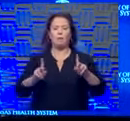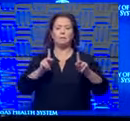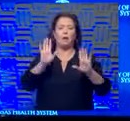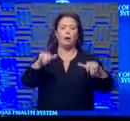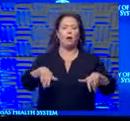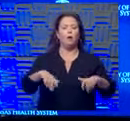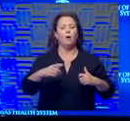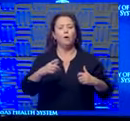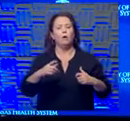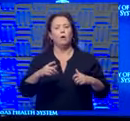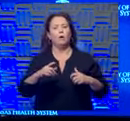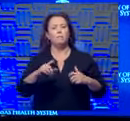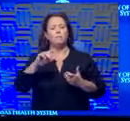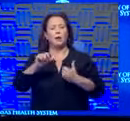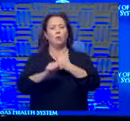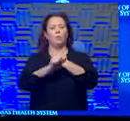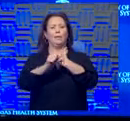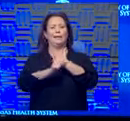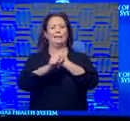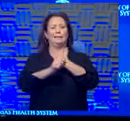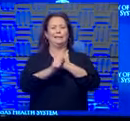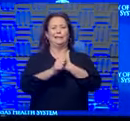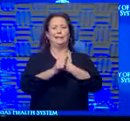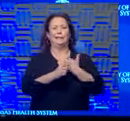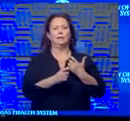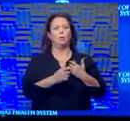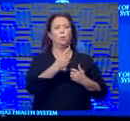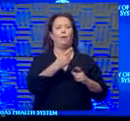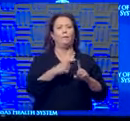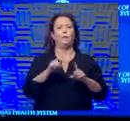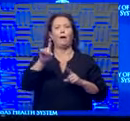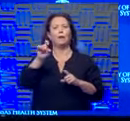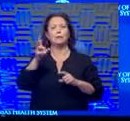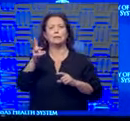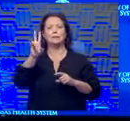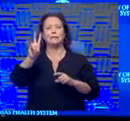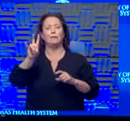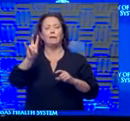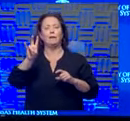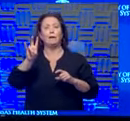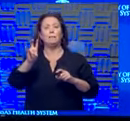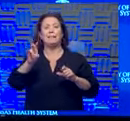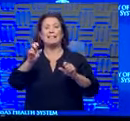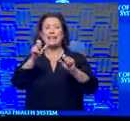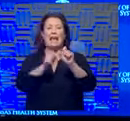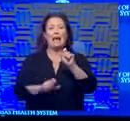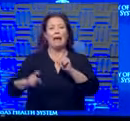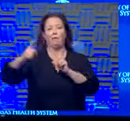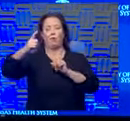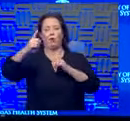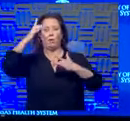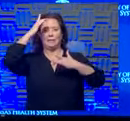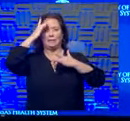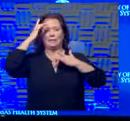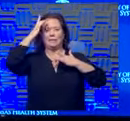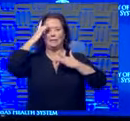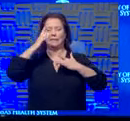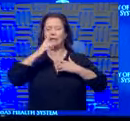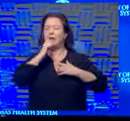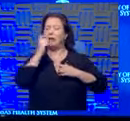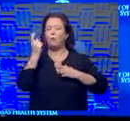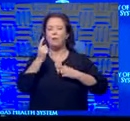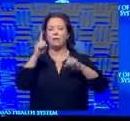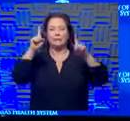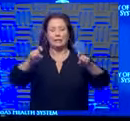oh, my risk of death is 1 to 167. But that's if everybody who has the disease and not just those who get tested, because